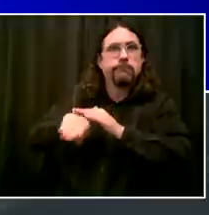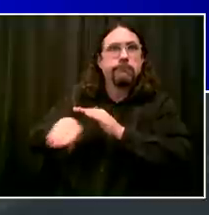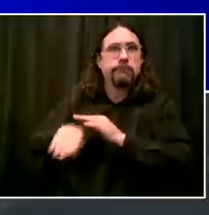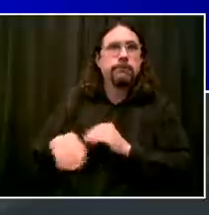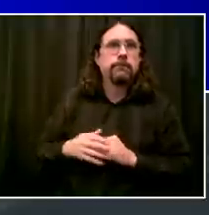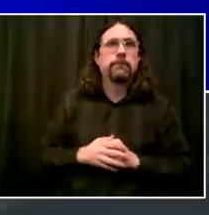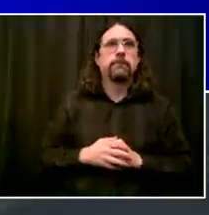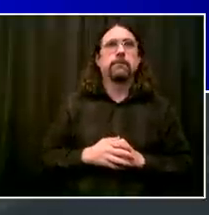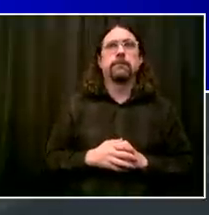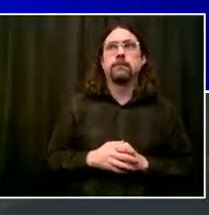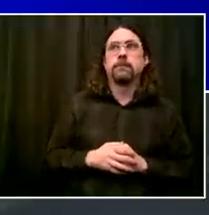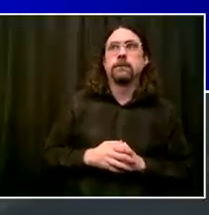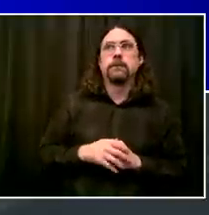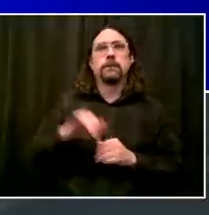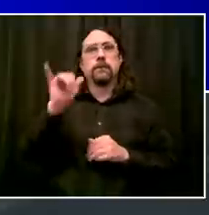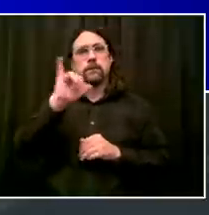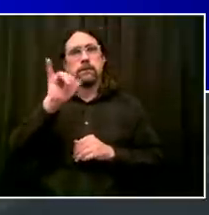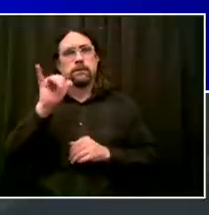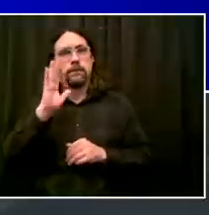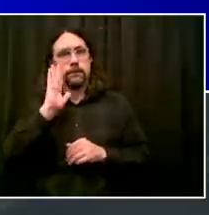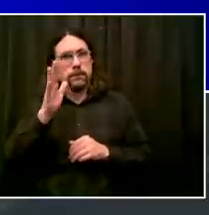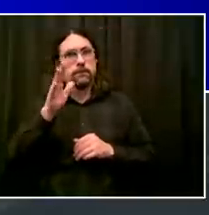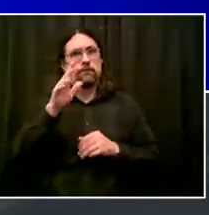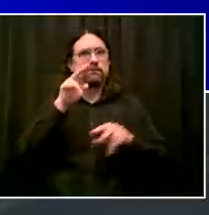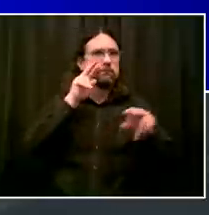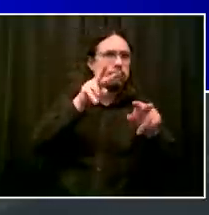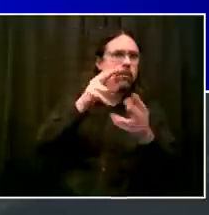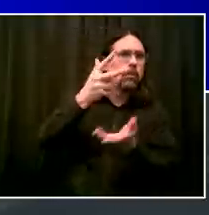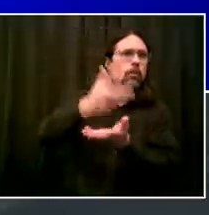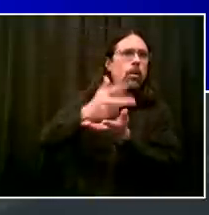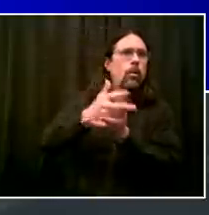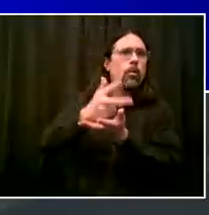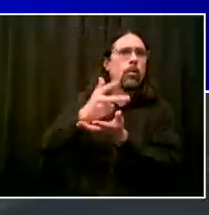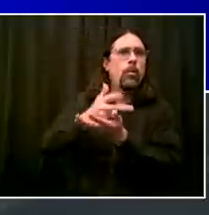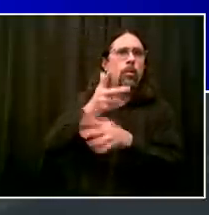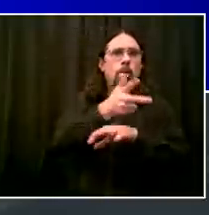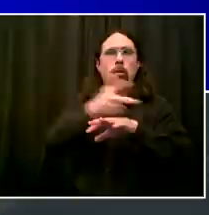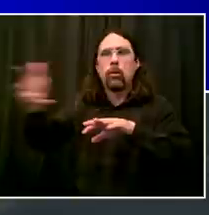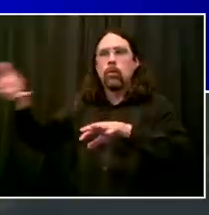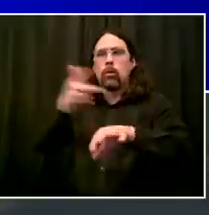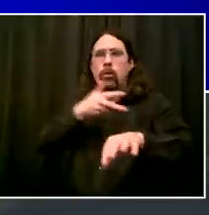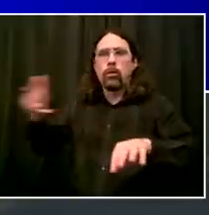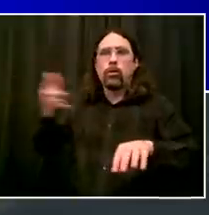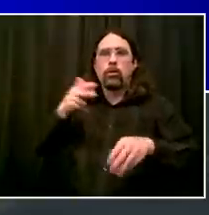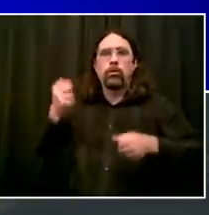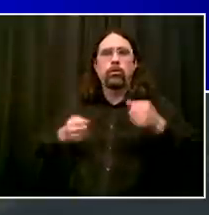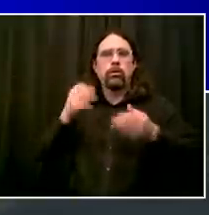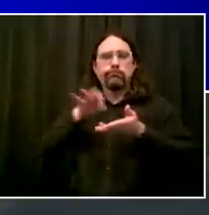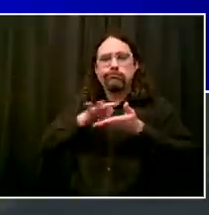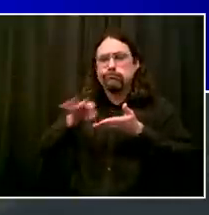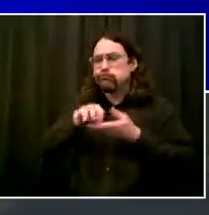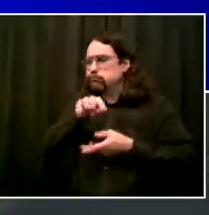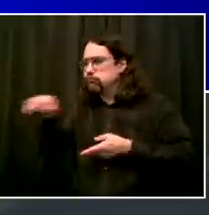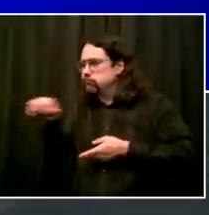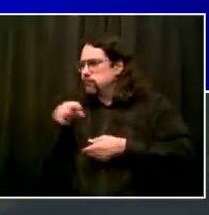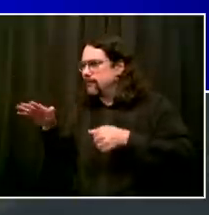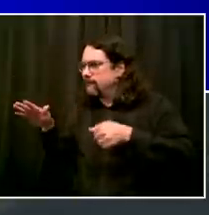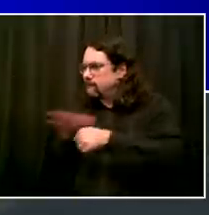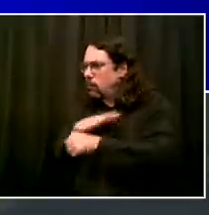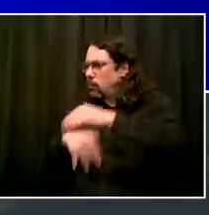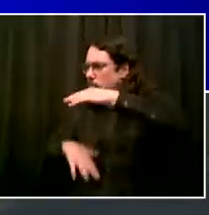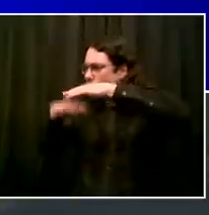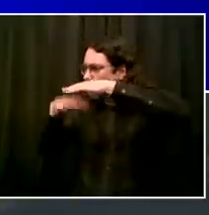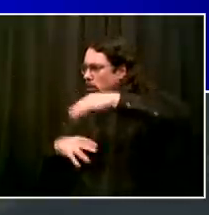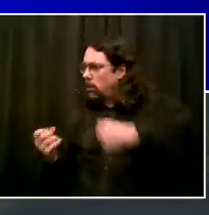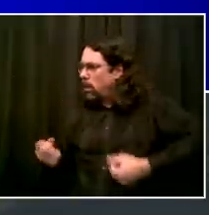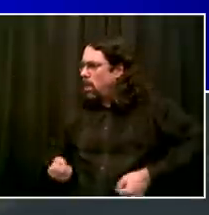limits on that. So the important thing is it's just common sense. You'll know